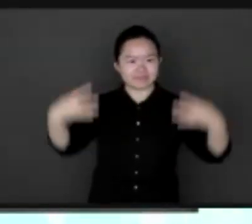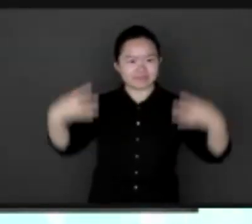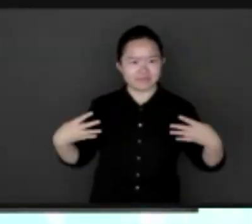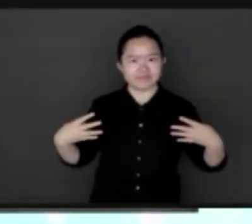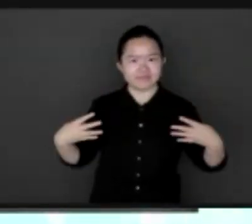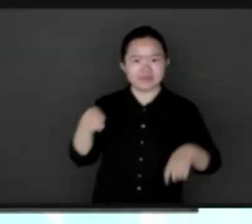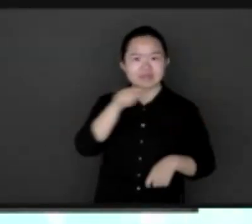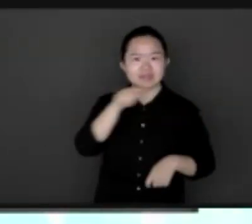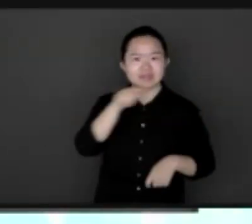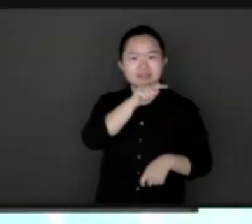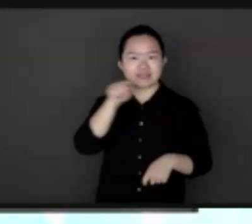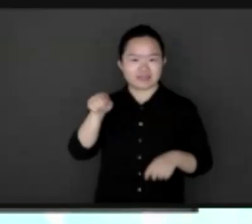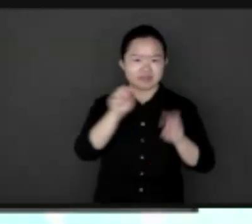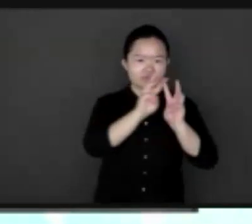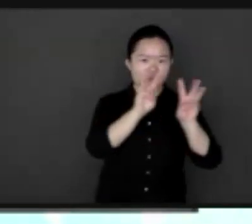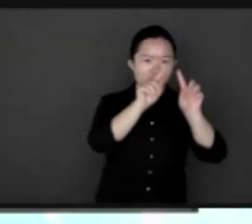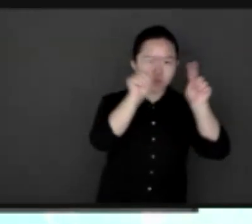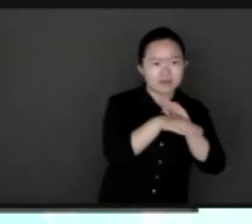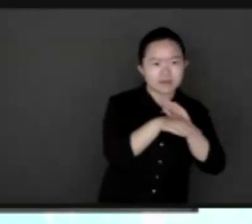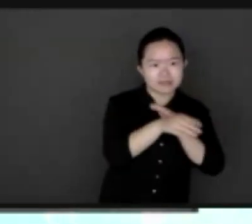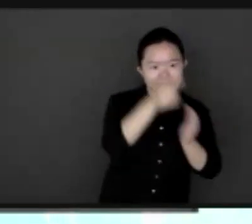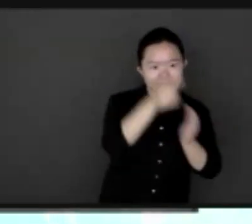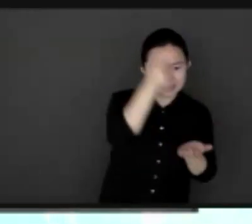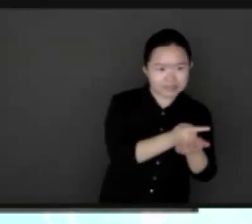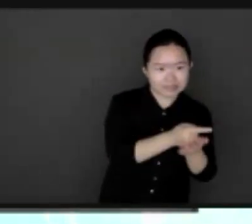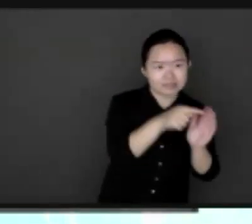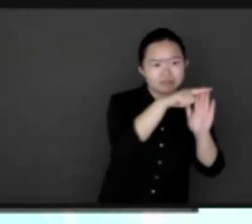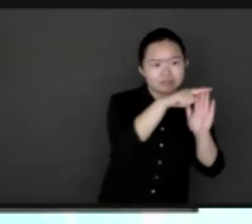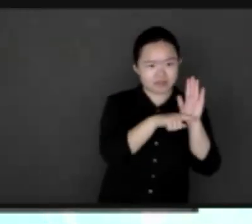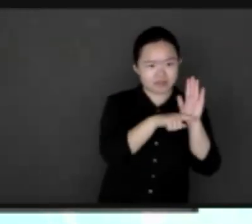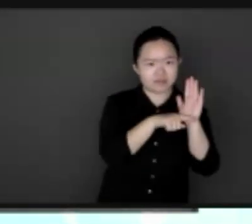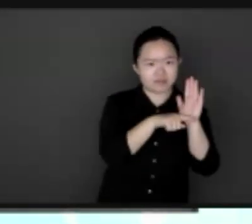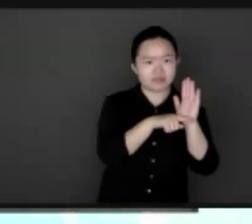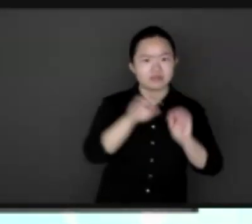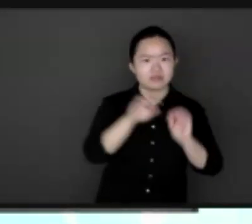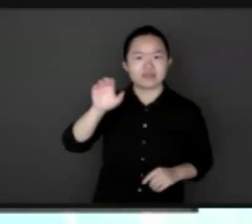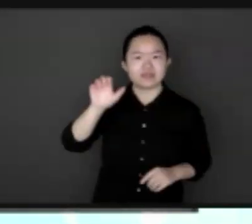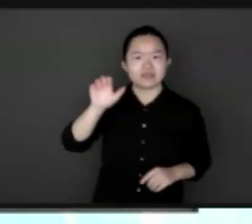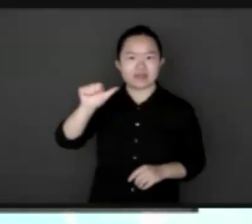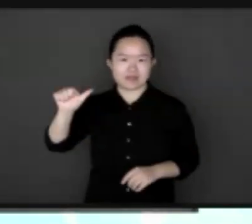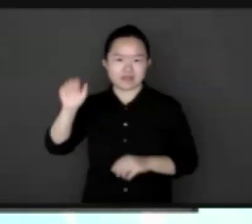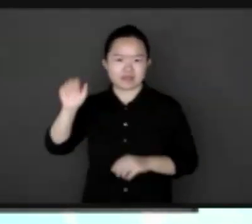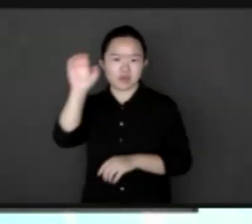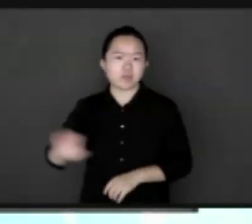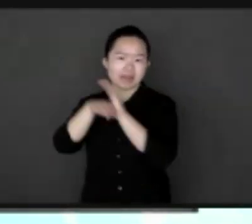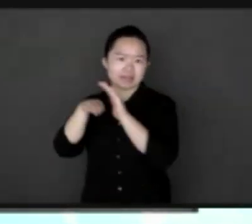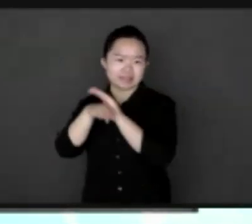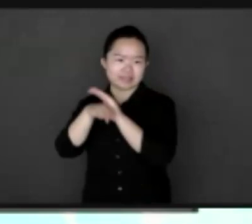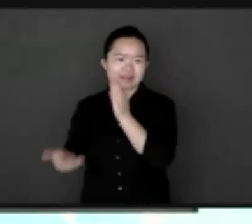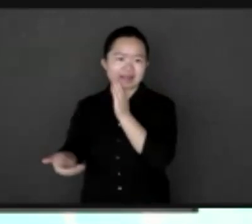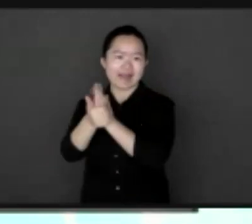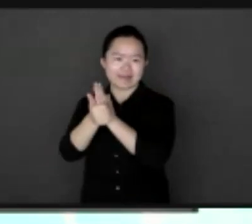it's not a widening of the scope, they're two different laws. So where the Web Accessibility Directive covers public sector websites and